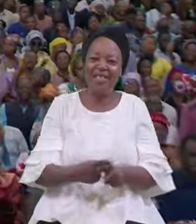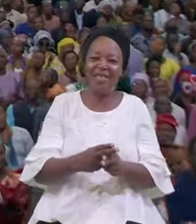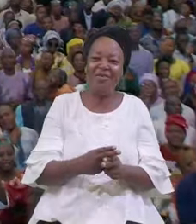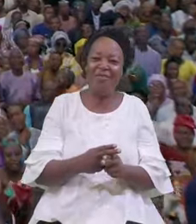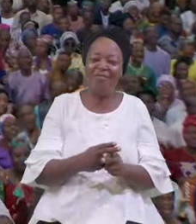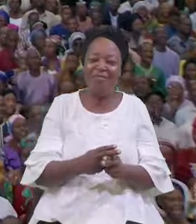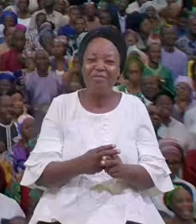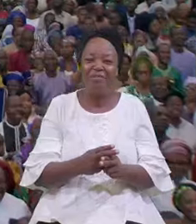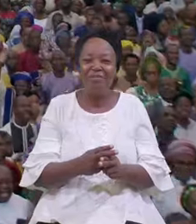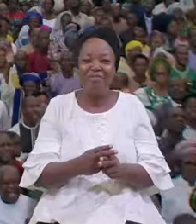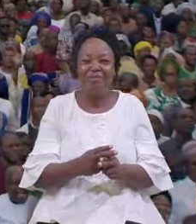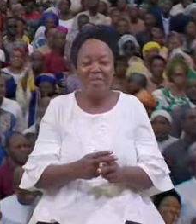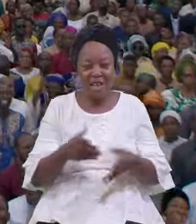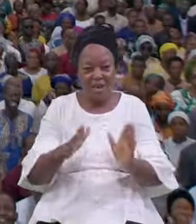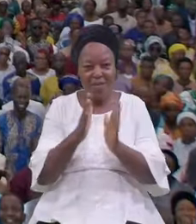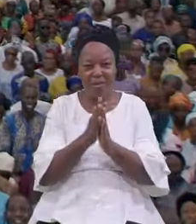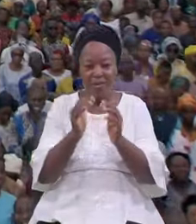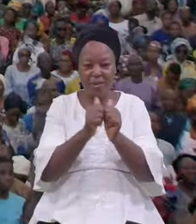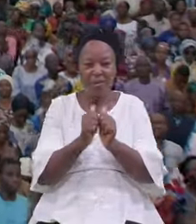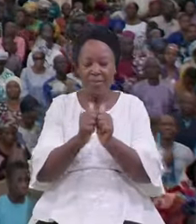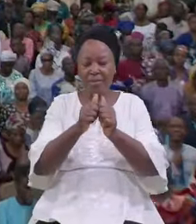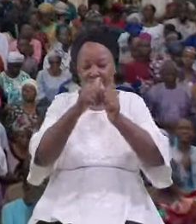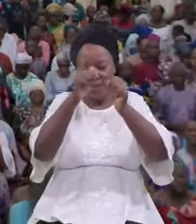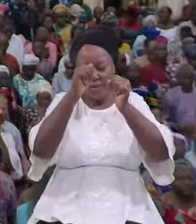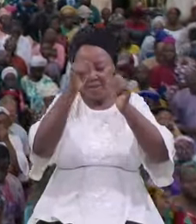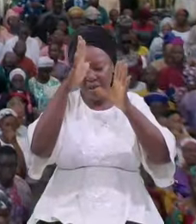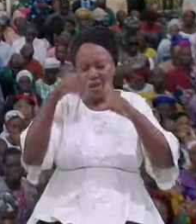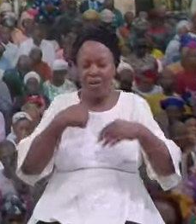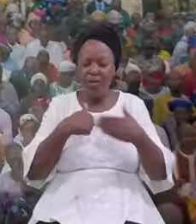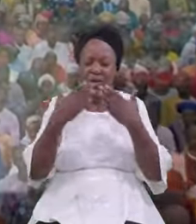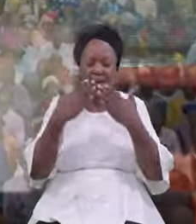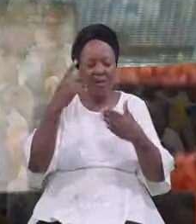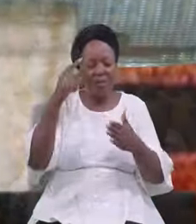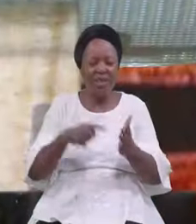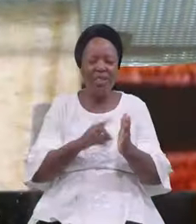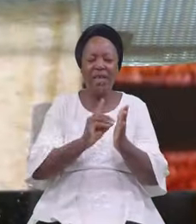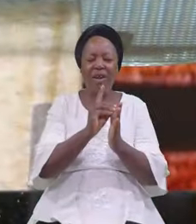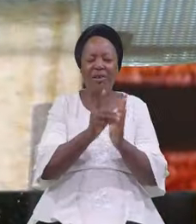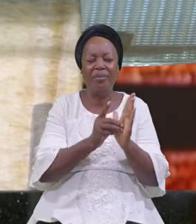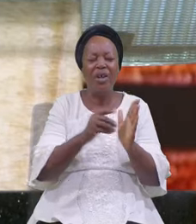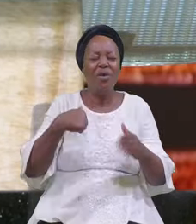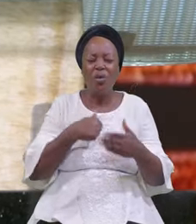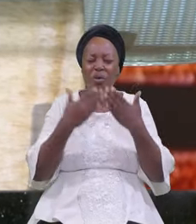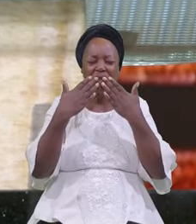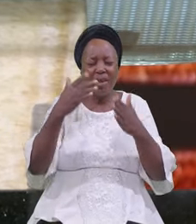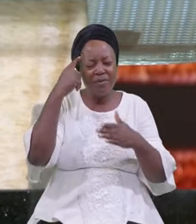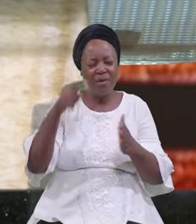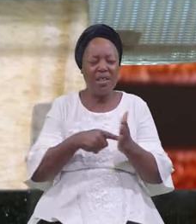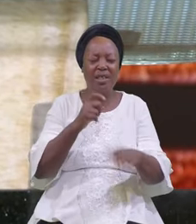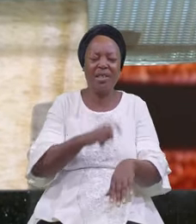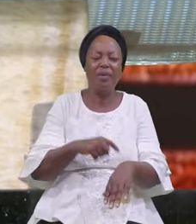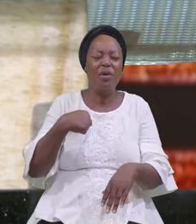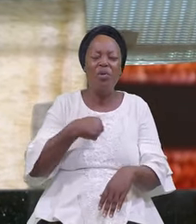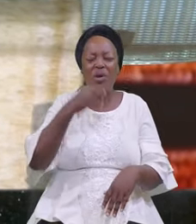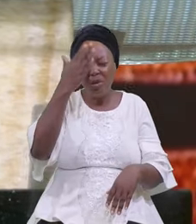Amen. Let's pray together. Father, we thank you for this hour. We thank you for this time. We